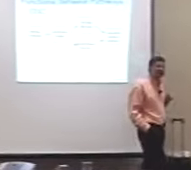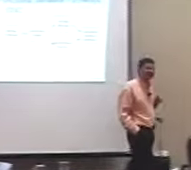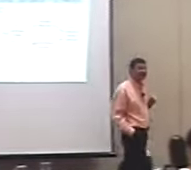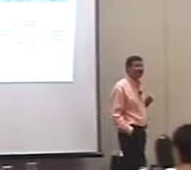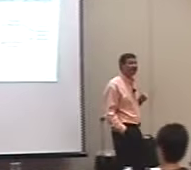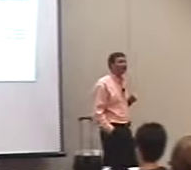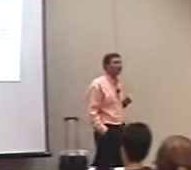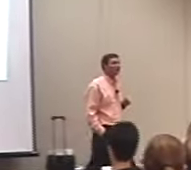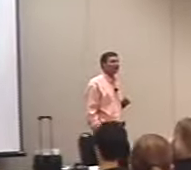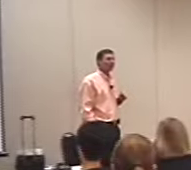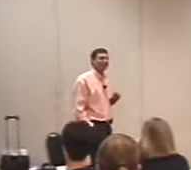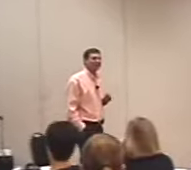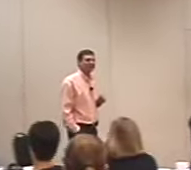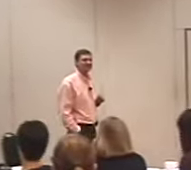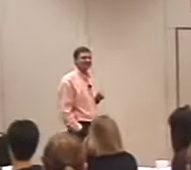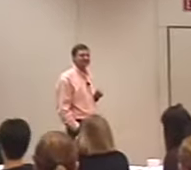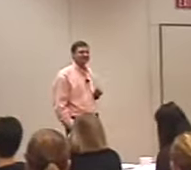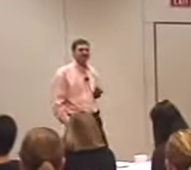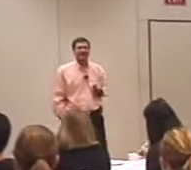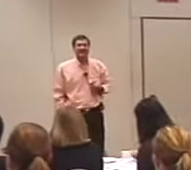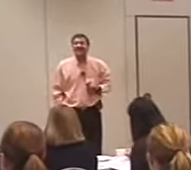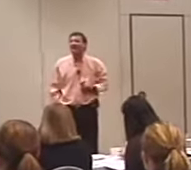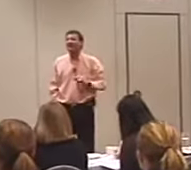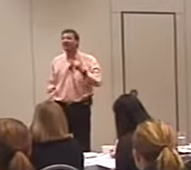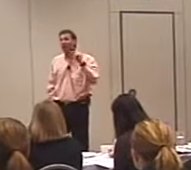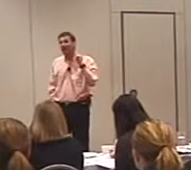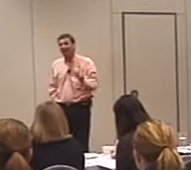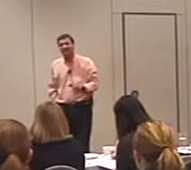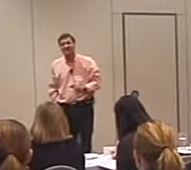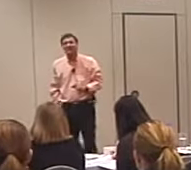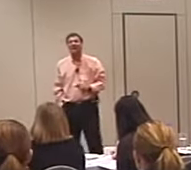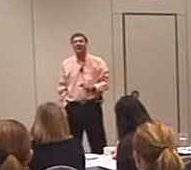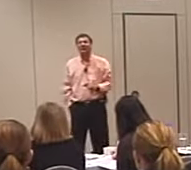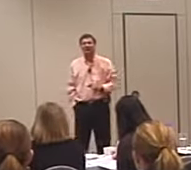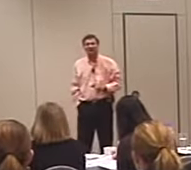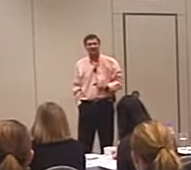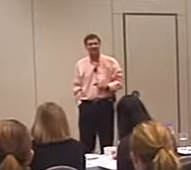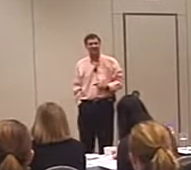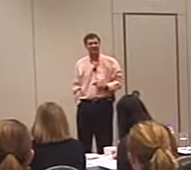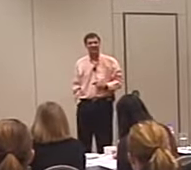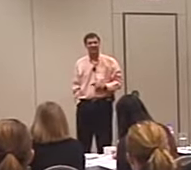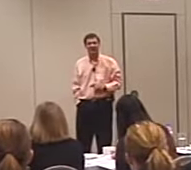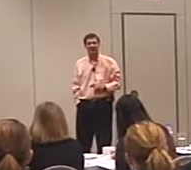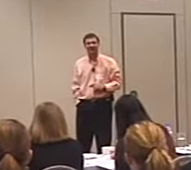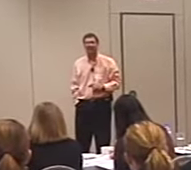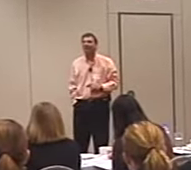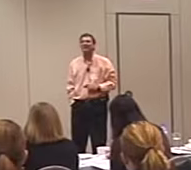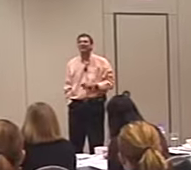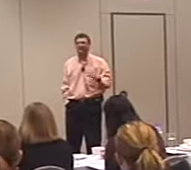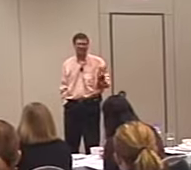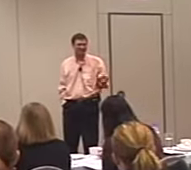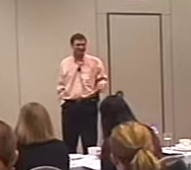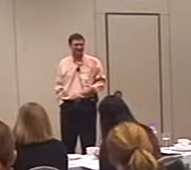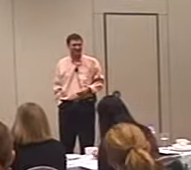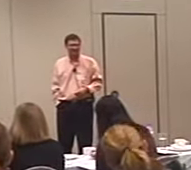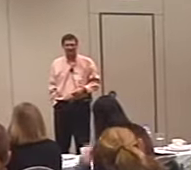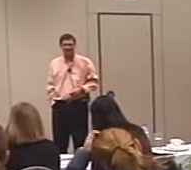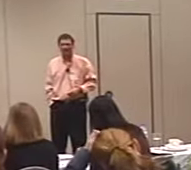Now here's the key. Will it work? If it works, what we've just done is we've just taught him, don't listen to